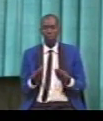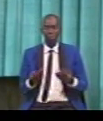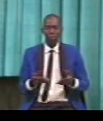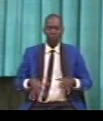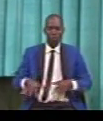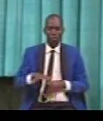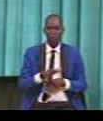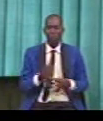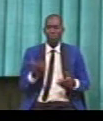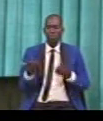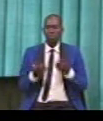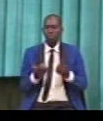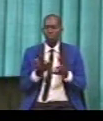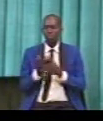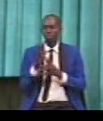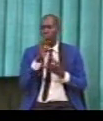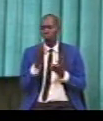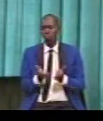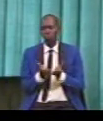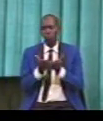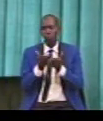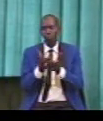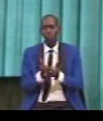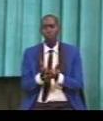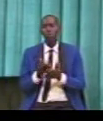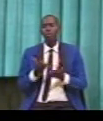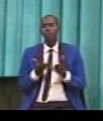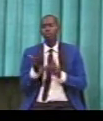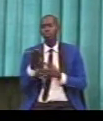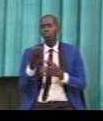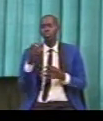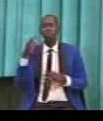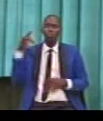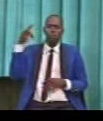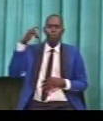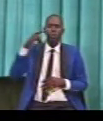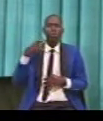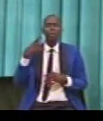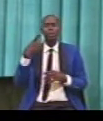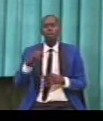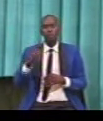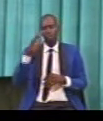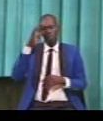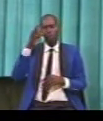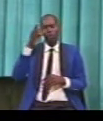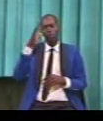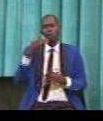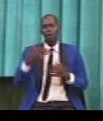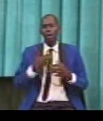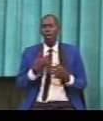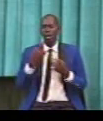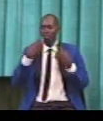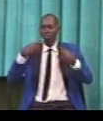water. The servant of the Lord has declared over everyone, journey mercies as you go.